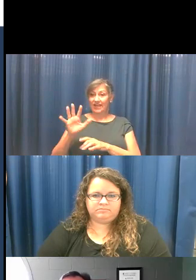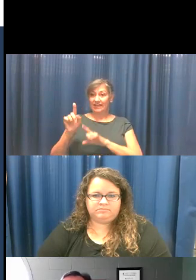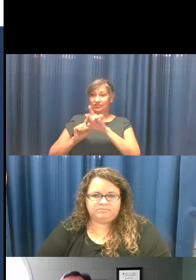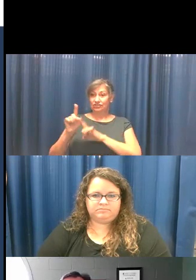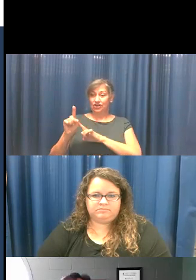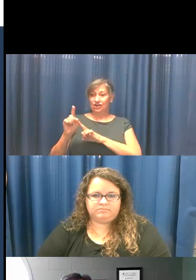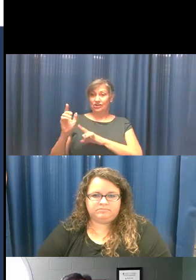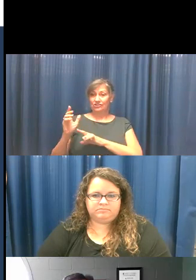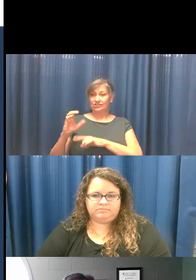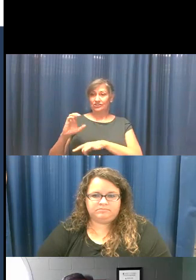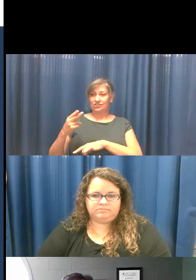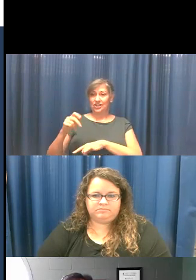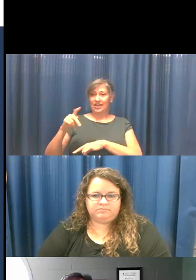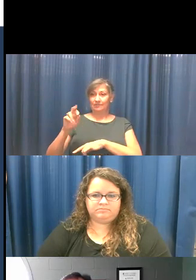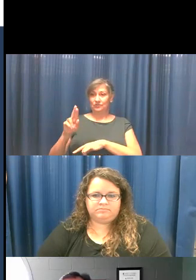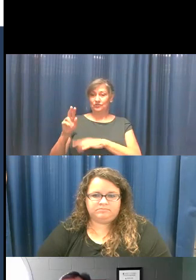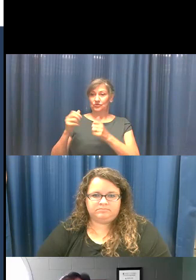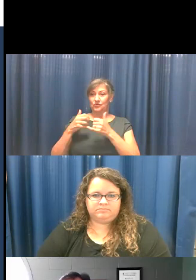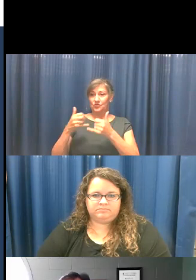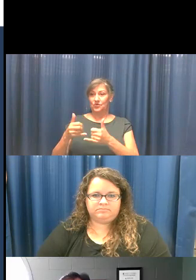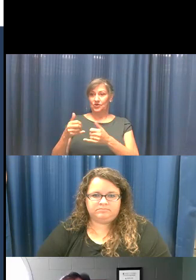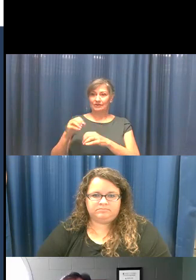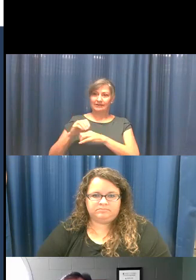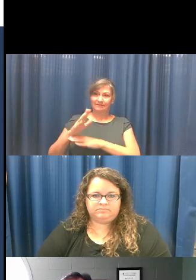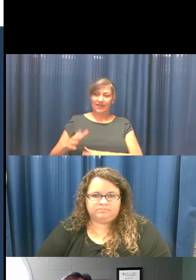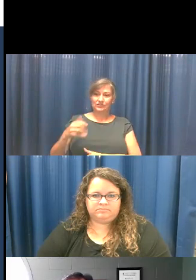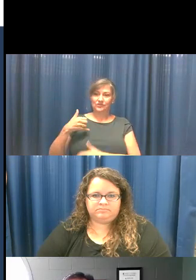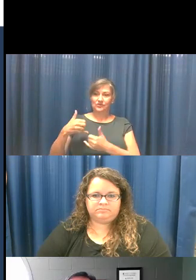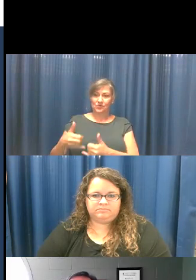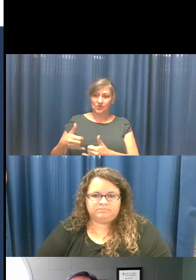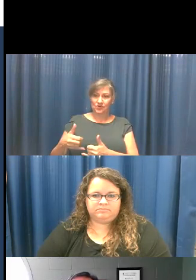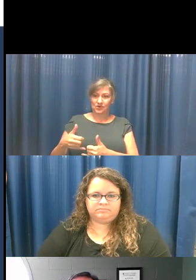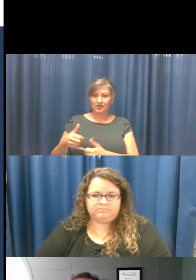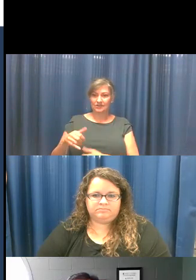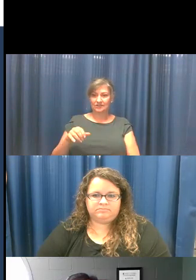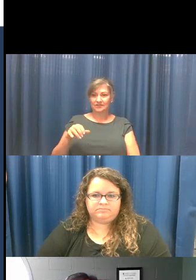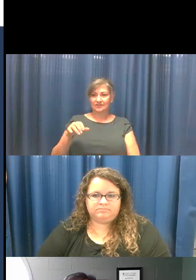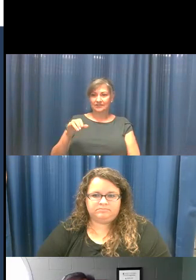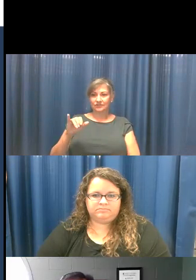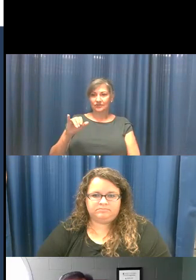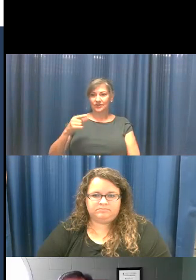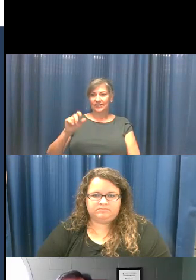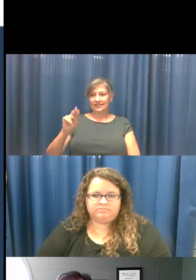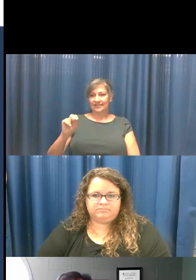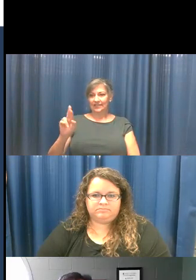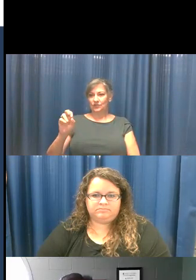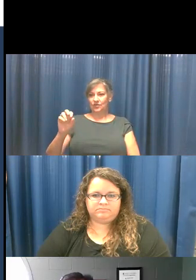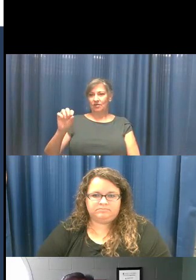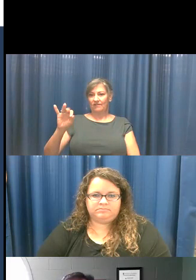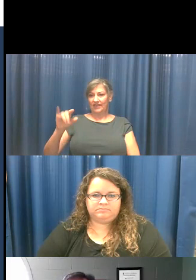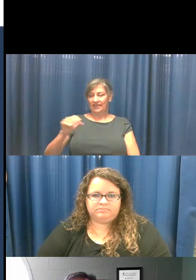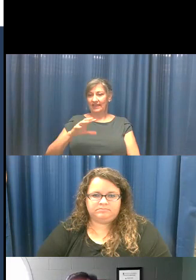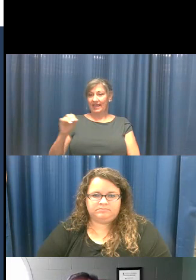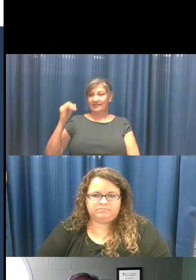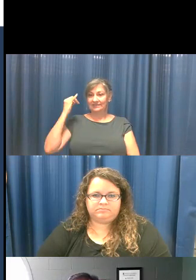Award, Distinguished Chapter Advisor Award to Glenn Rolfing and Agla Jackson. college project placed 7th.